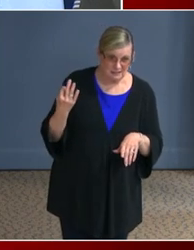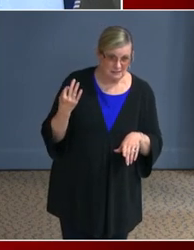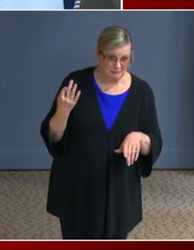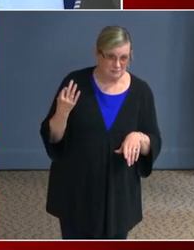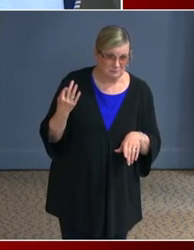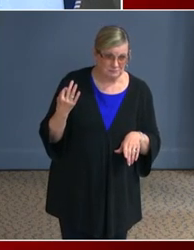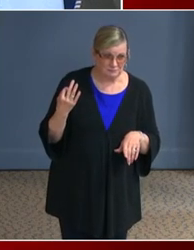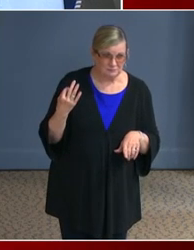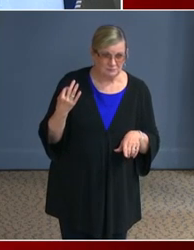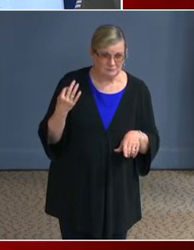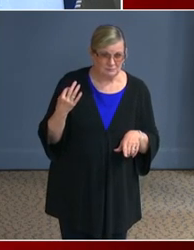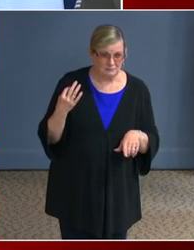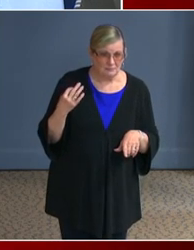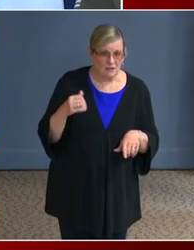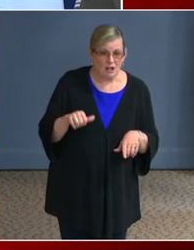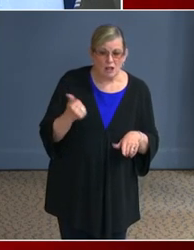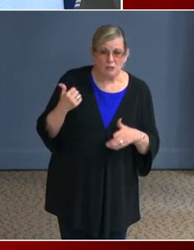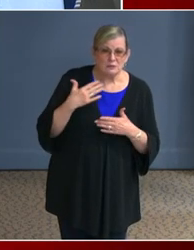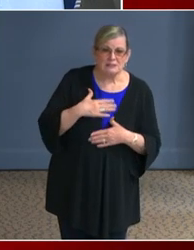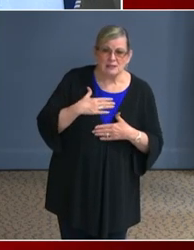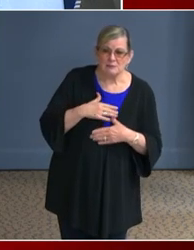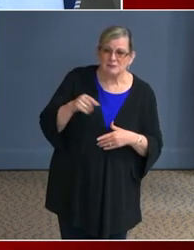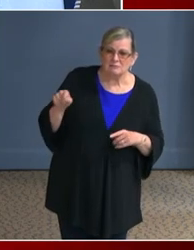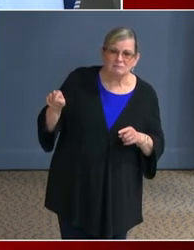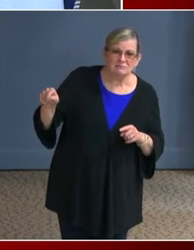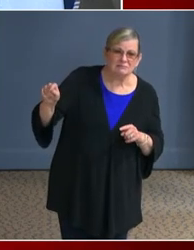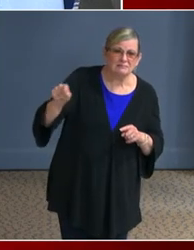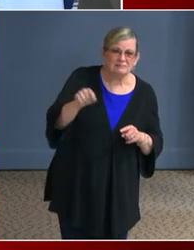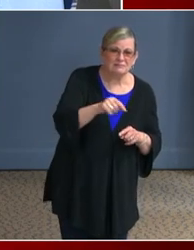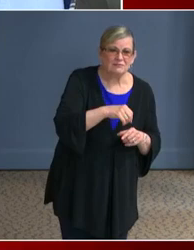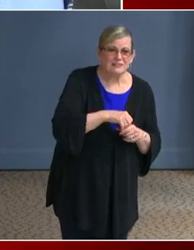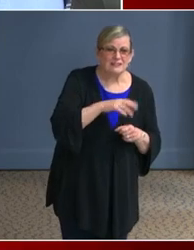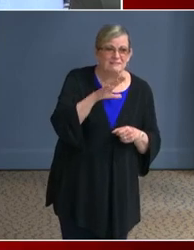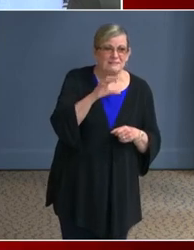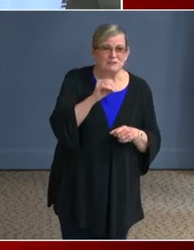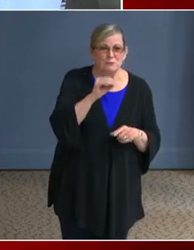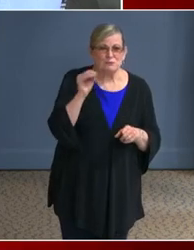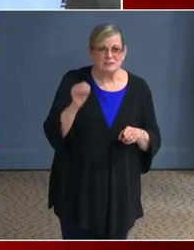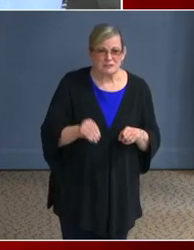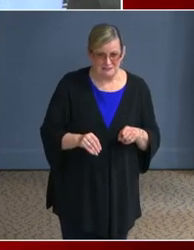venues, other entertainment venues, they are at 50% capacity.